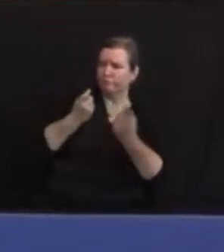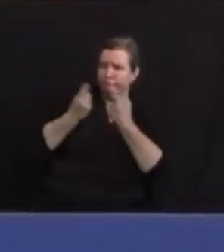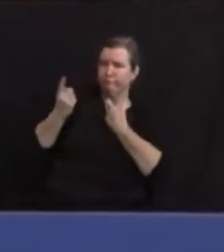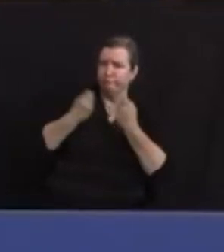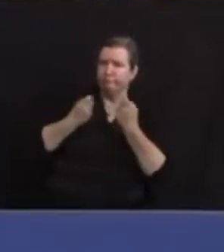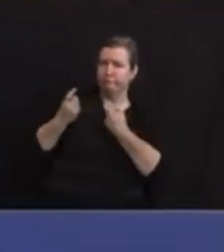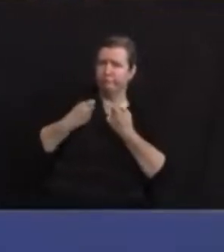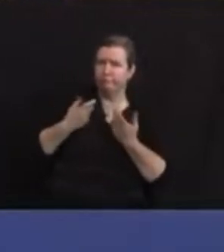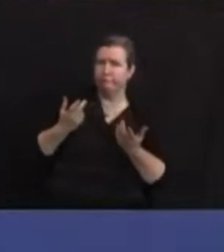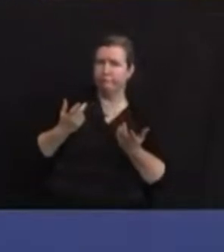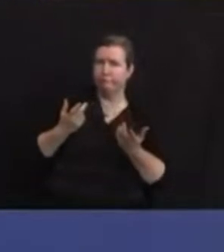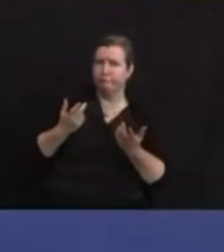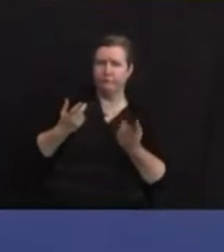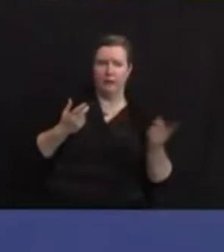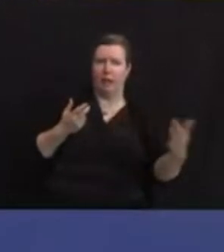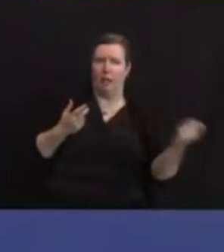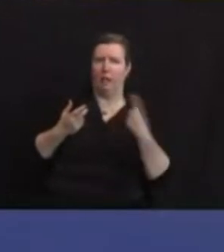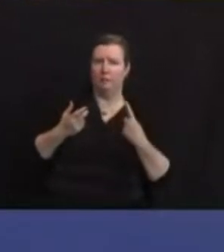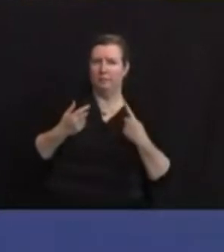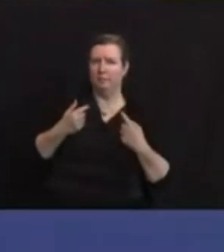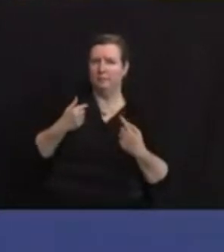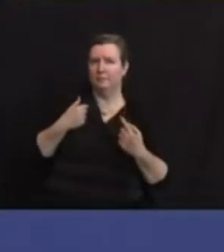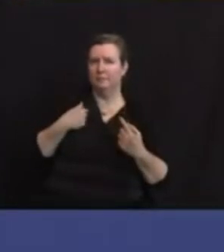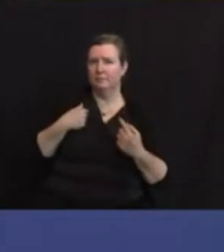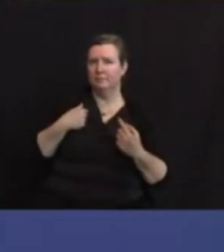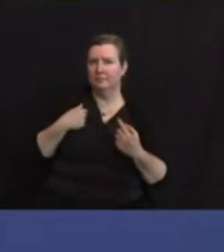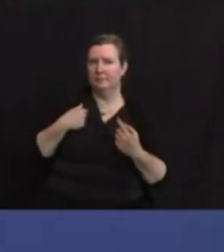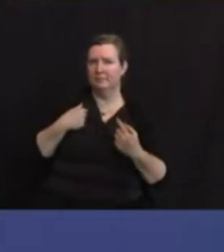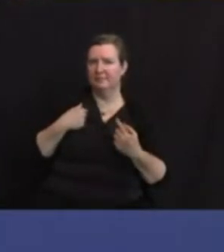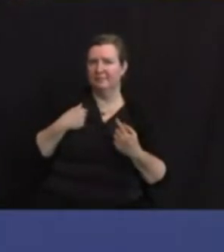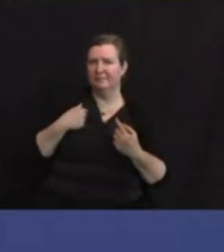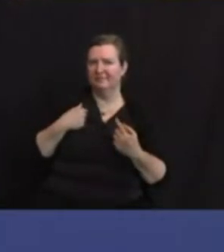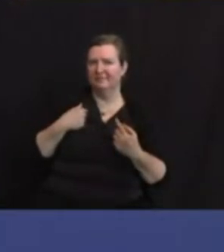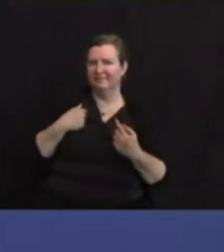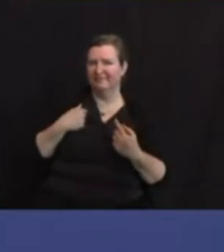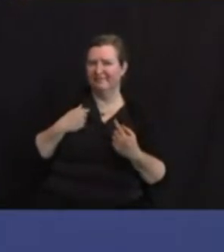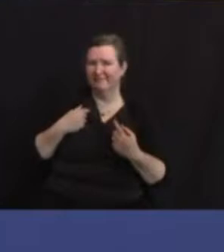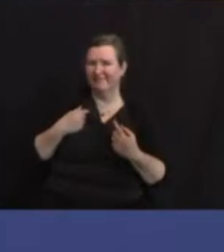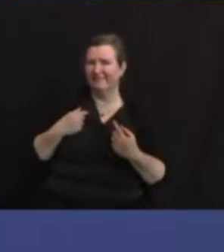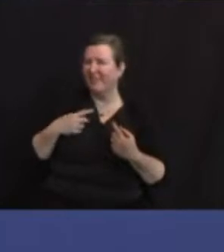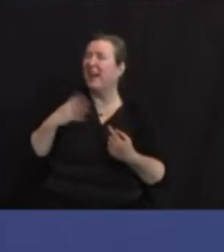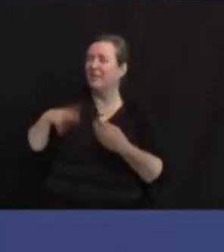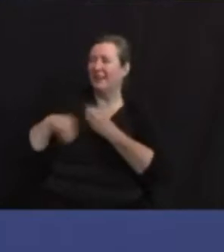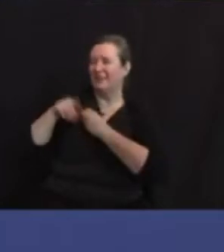today, but Dave, I'll add on and put my journalist hat on to your good questions.